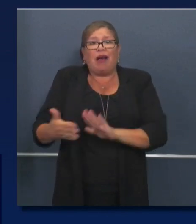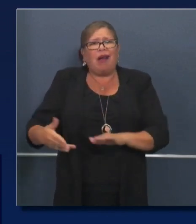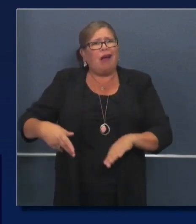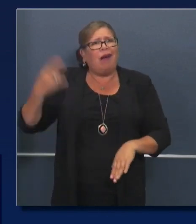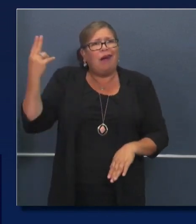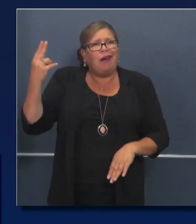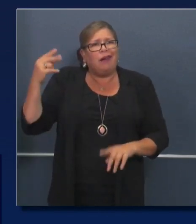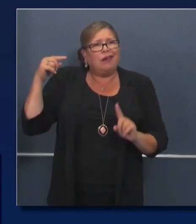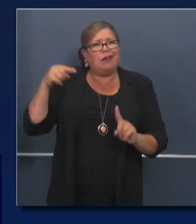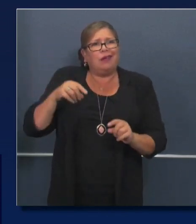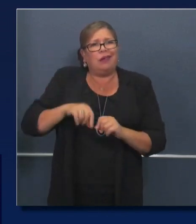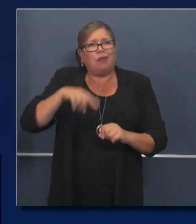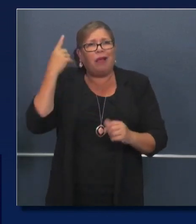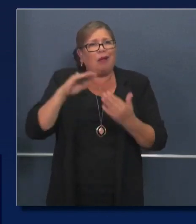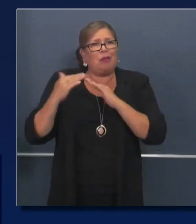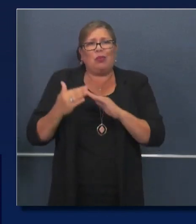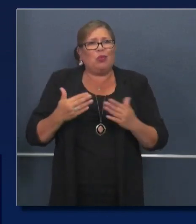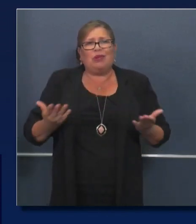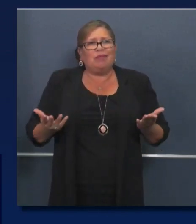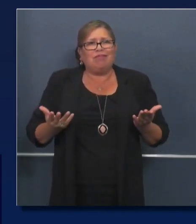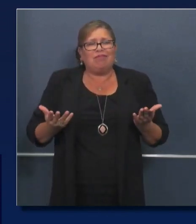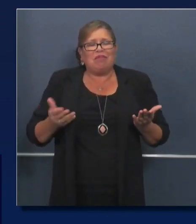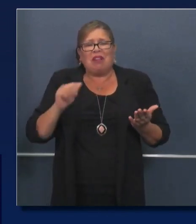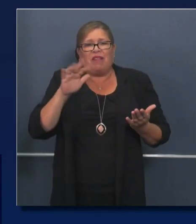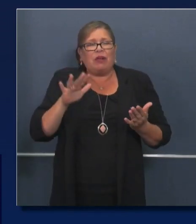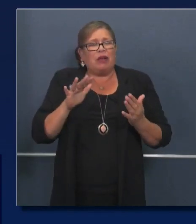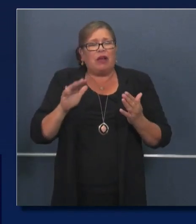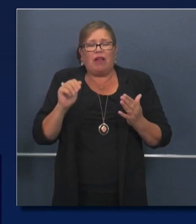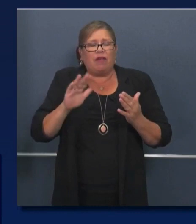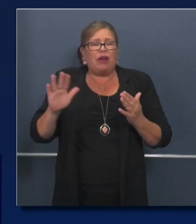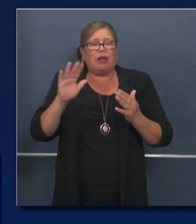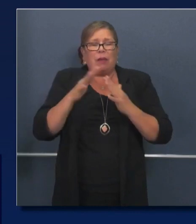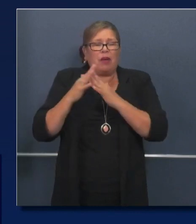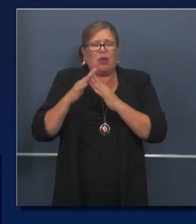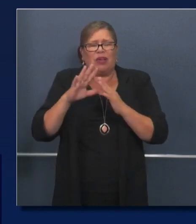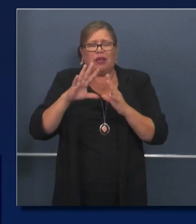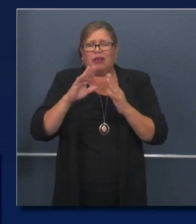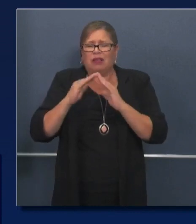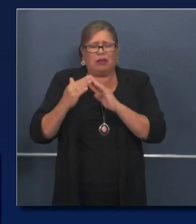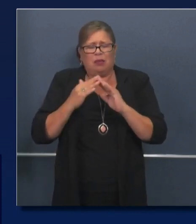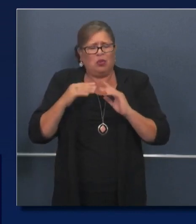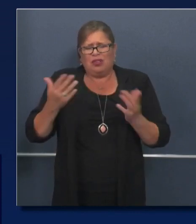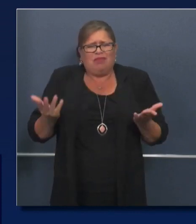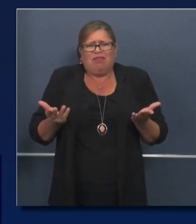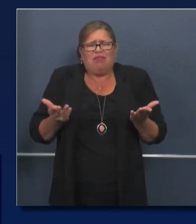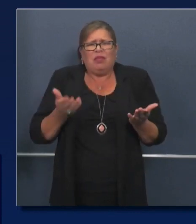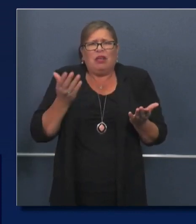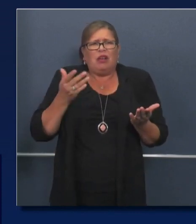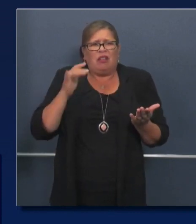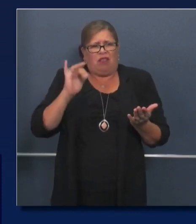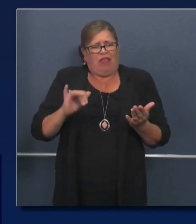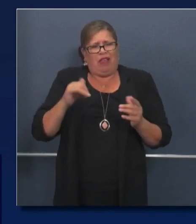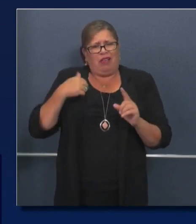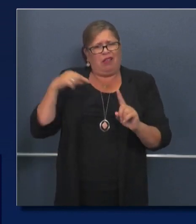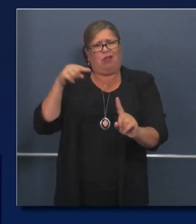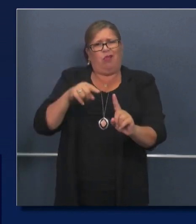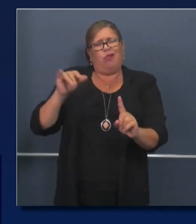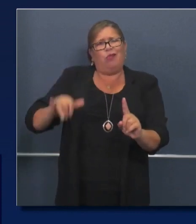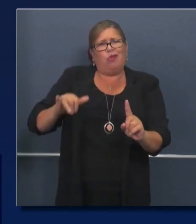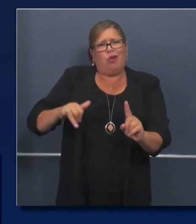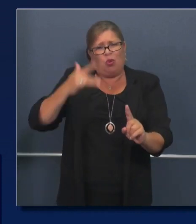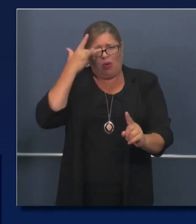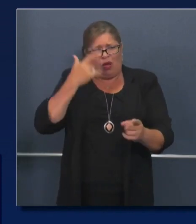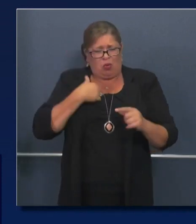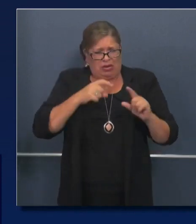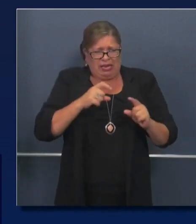it's a point to highlight, and it's an incredibly important point about the structural challenges that we have as a state